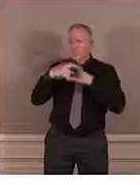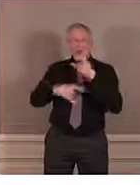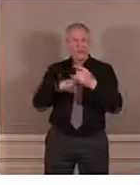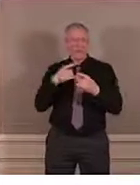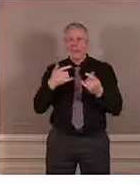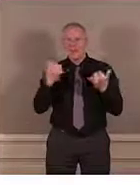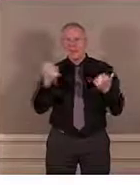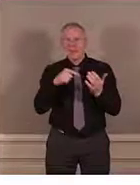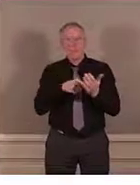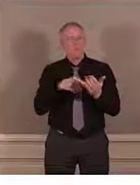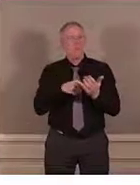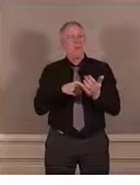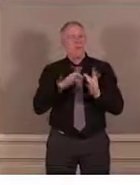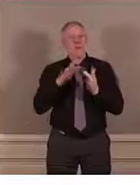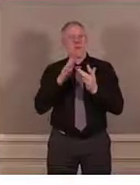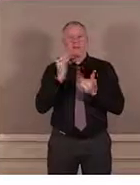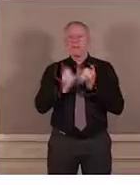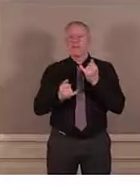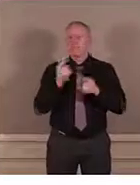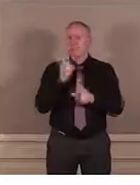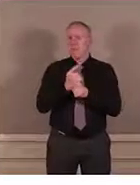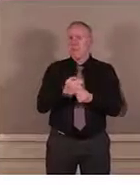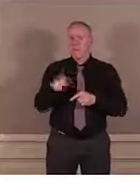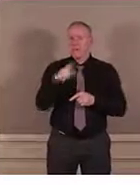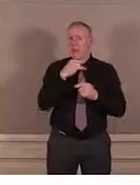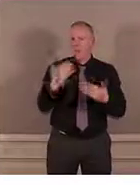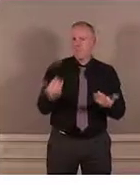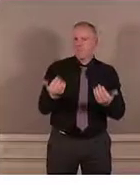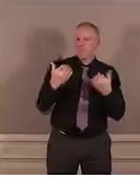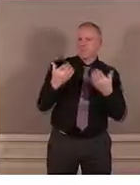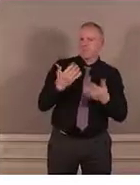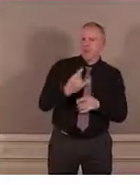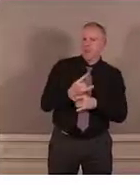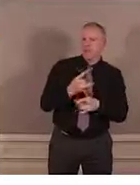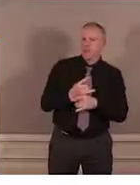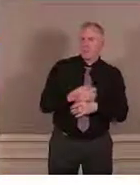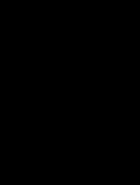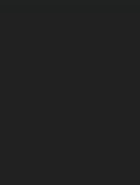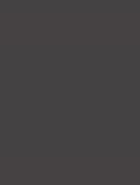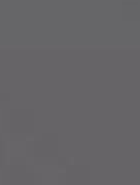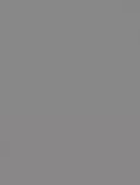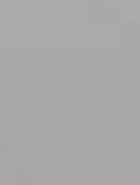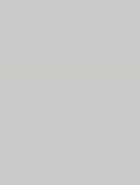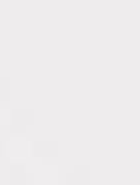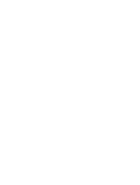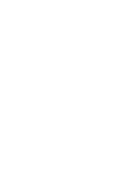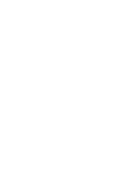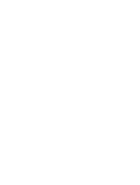nature, our contact details are there and we would be happy to help. Thank you.